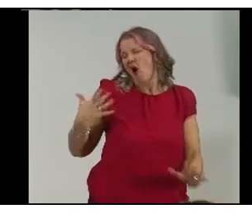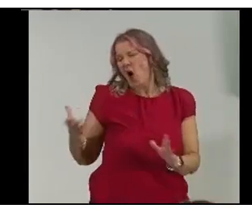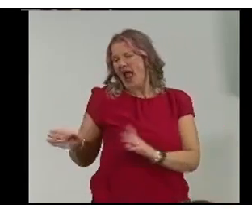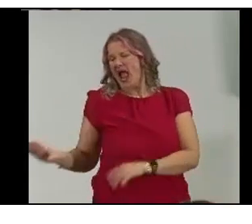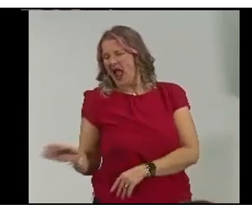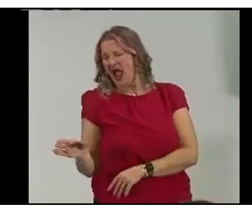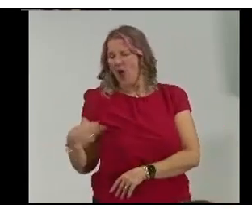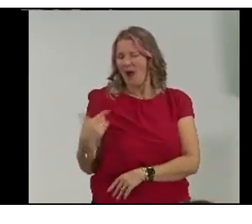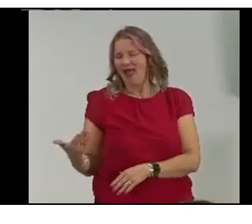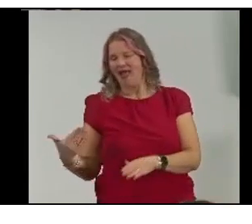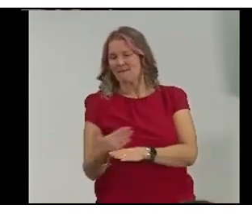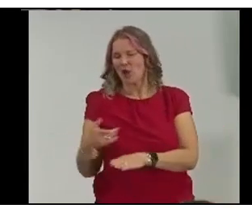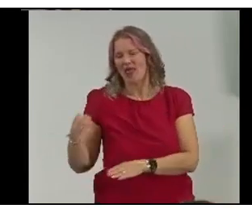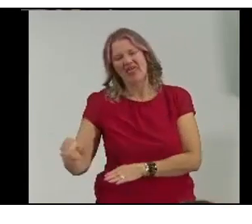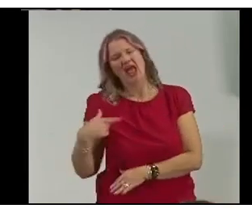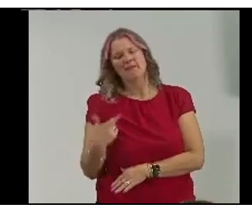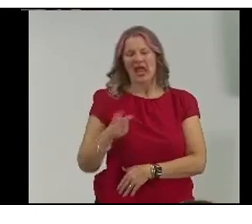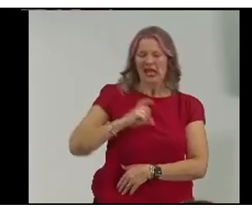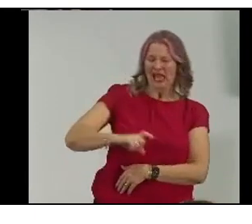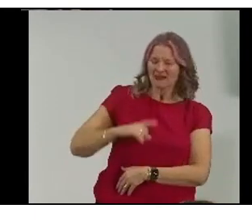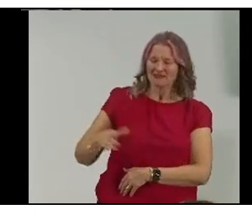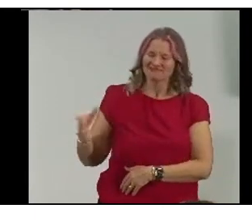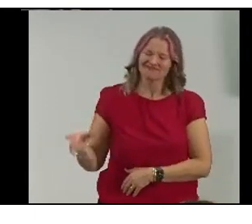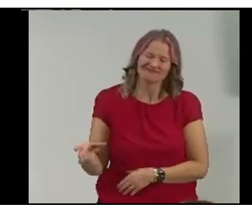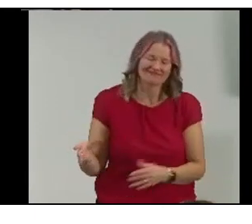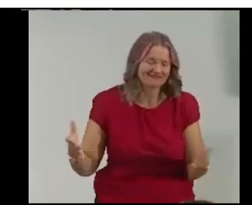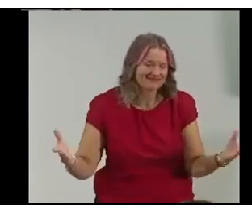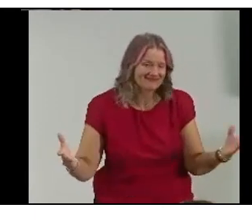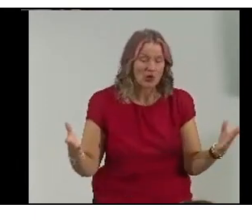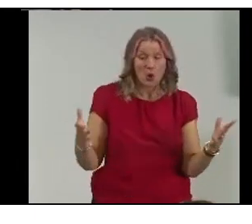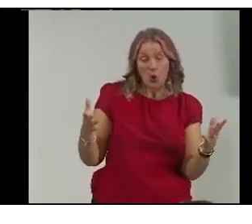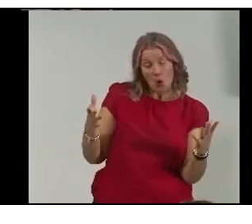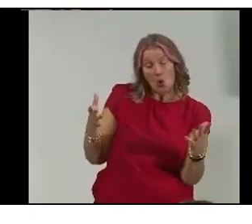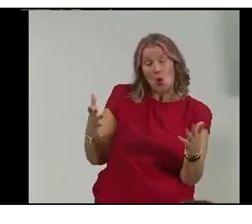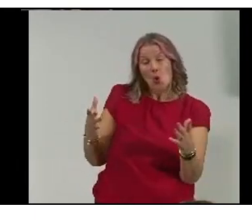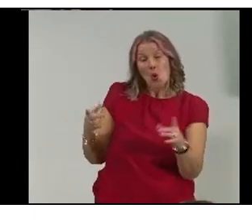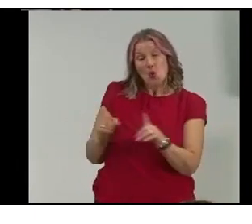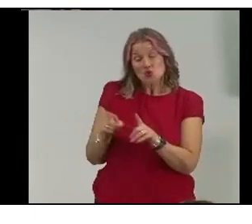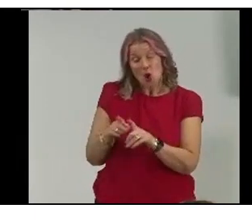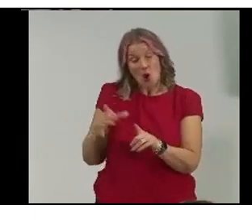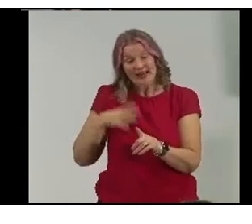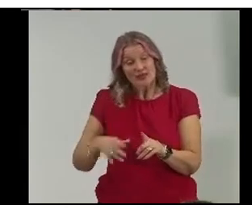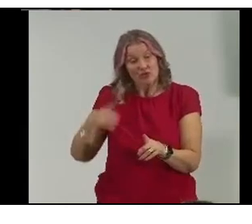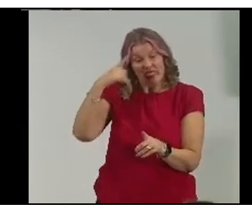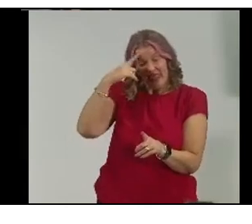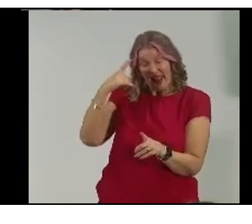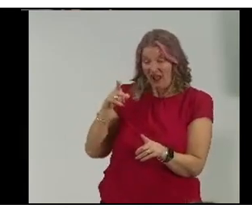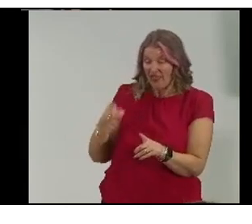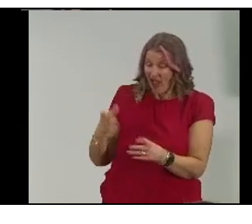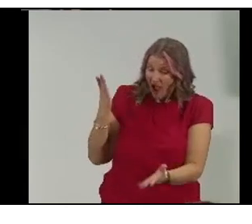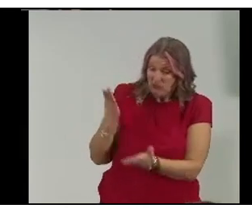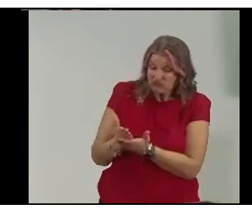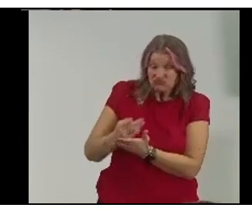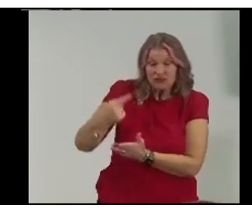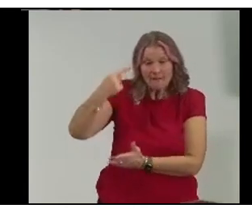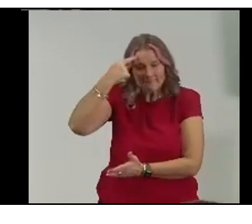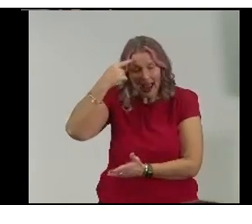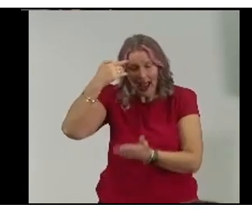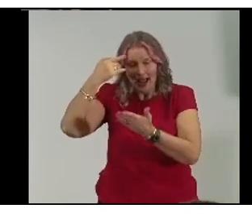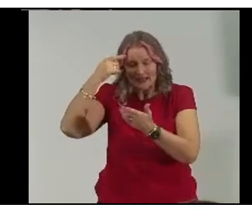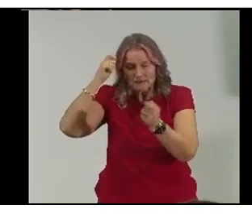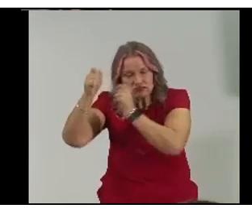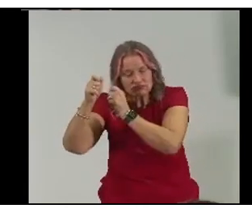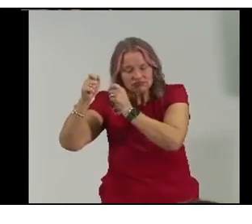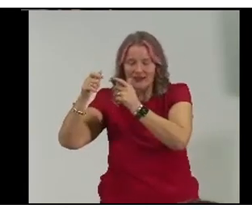a character along with everybody else. So yeah, it's a journey everywhere. Yeah. Really interesting that the same company has a